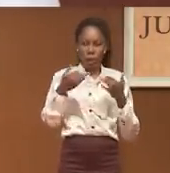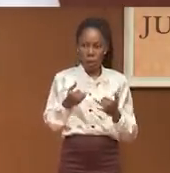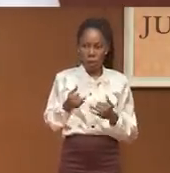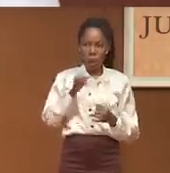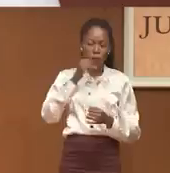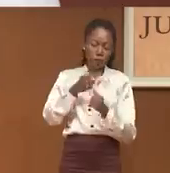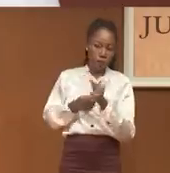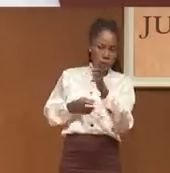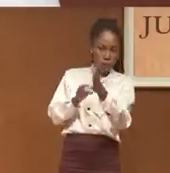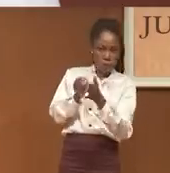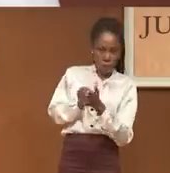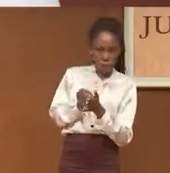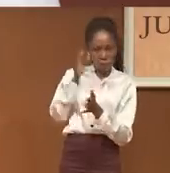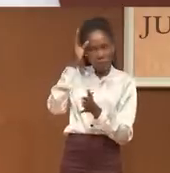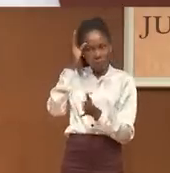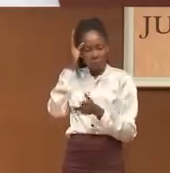part.